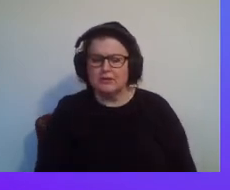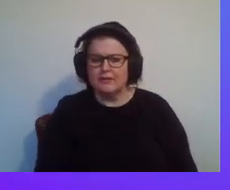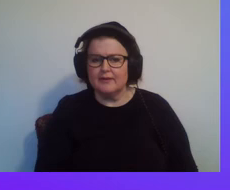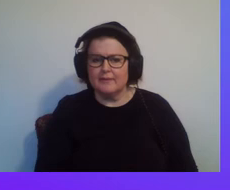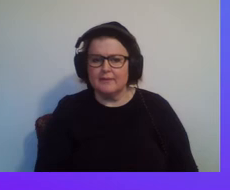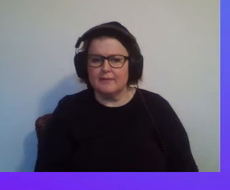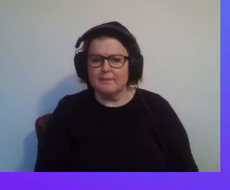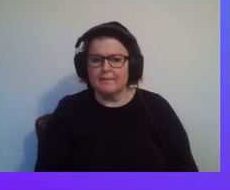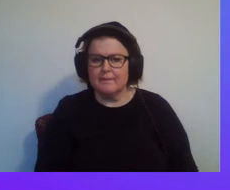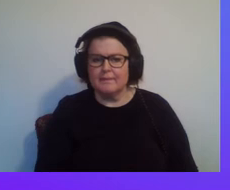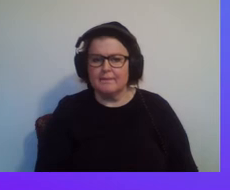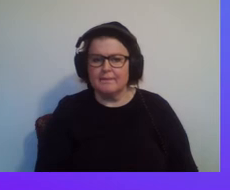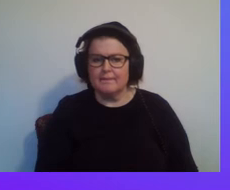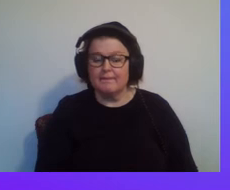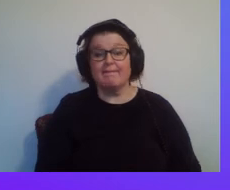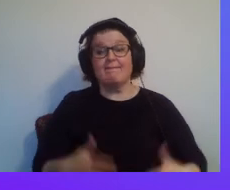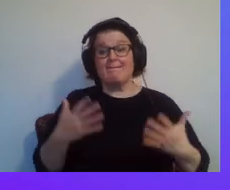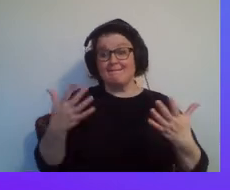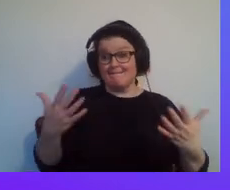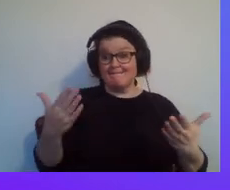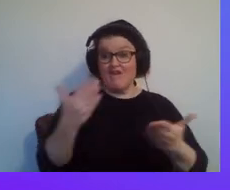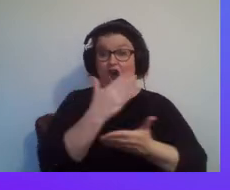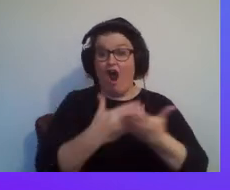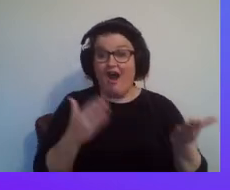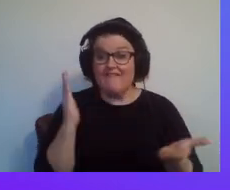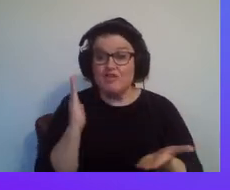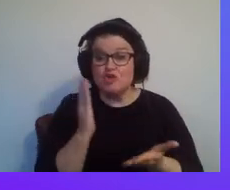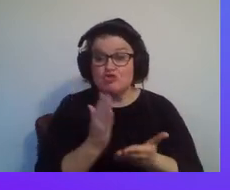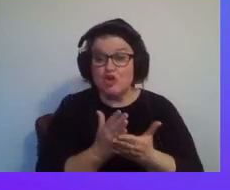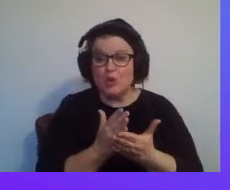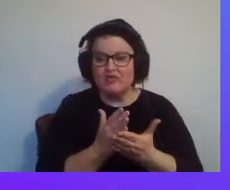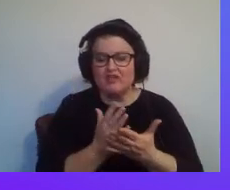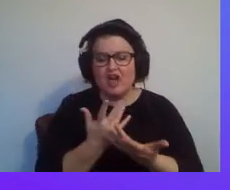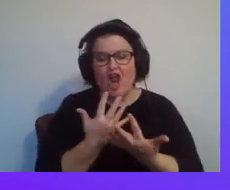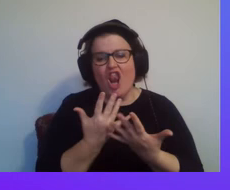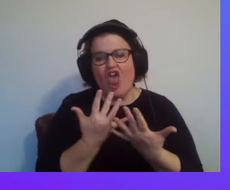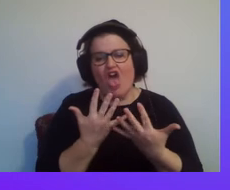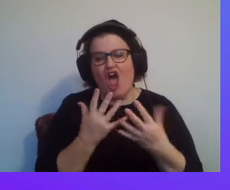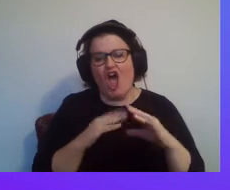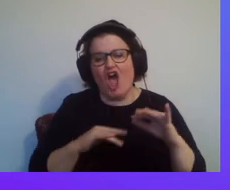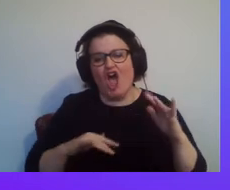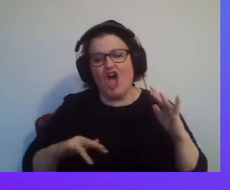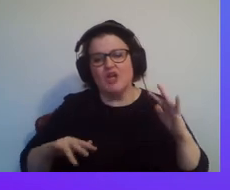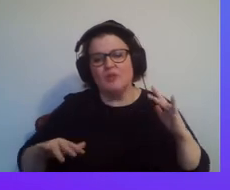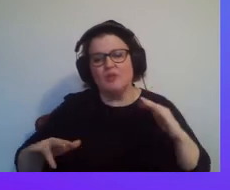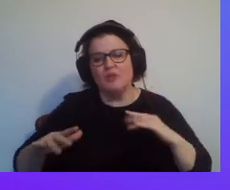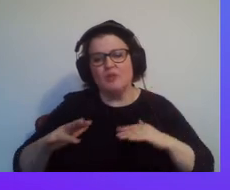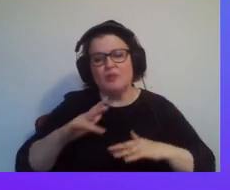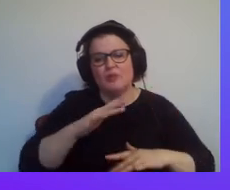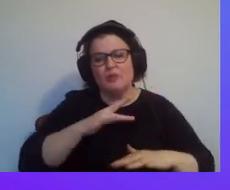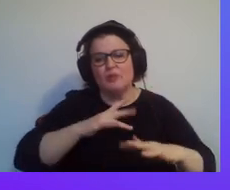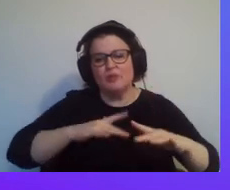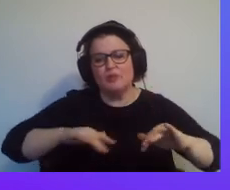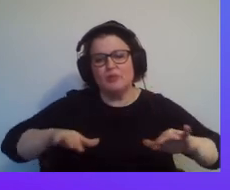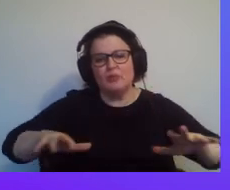Well, myths and half-truths circulate very well within a vacuum of mistrust, don't they? And